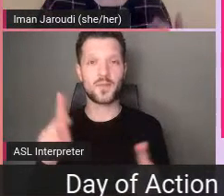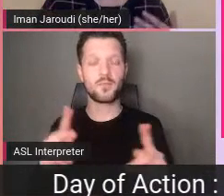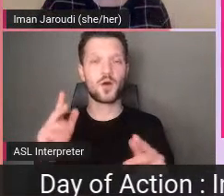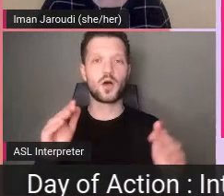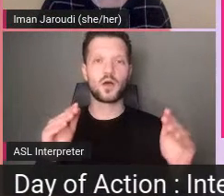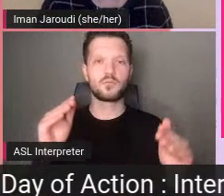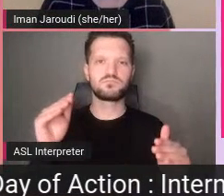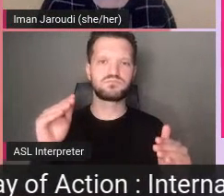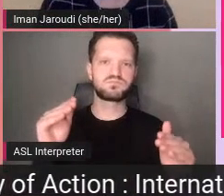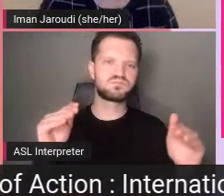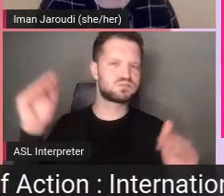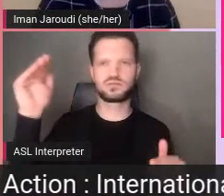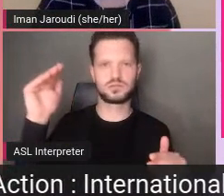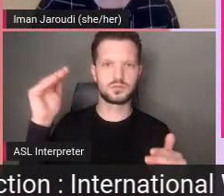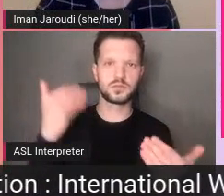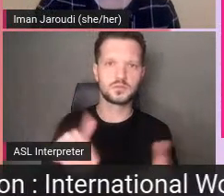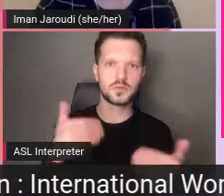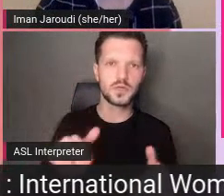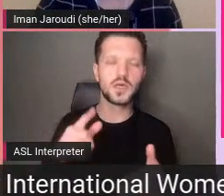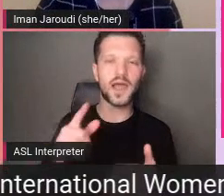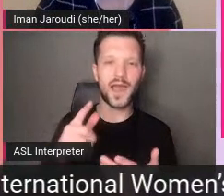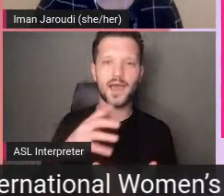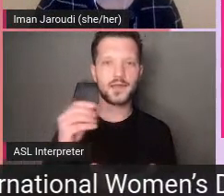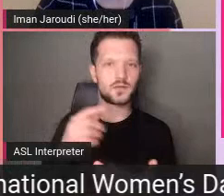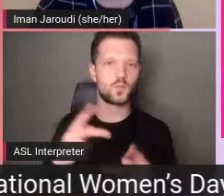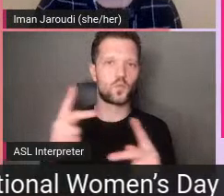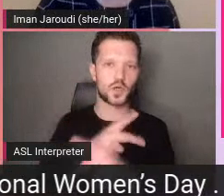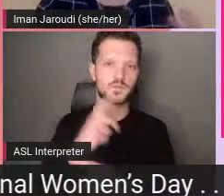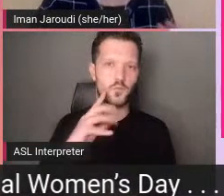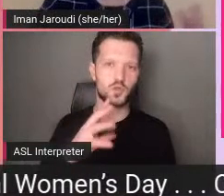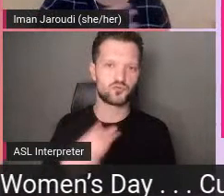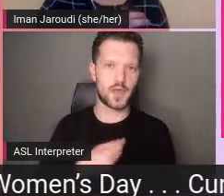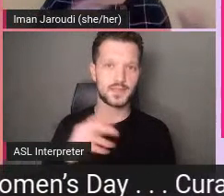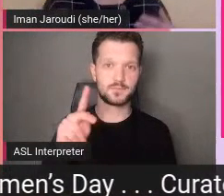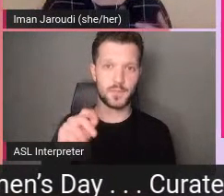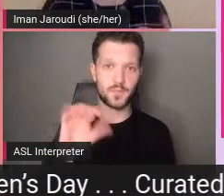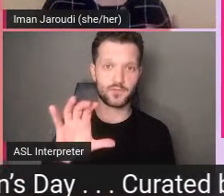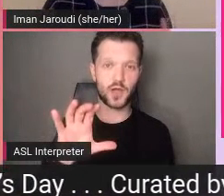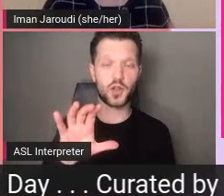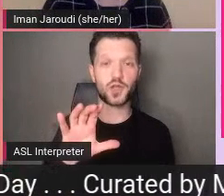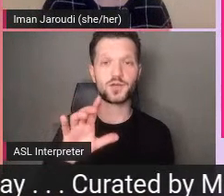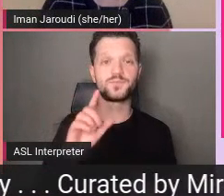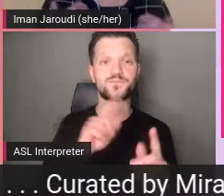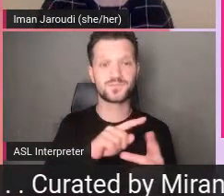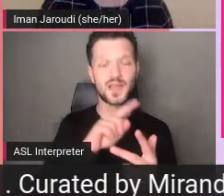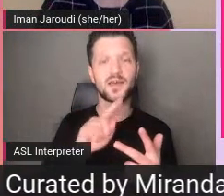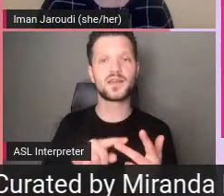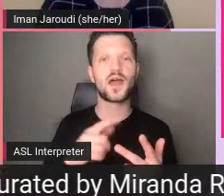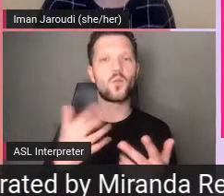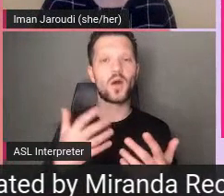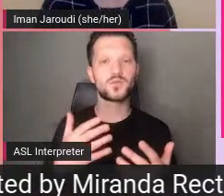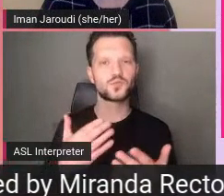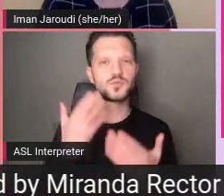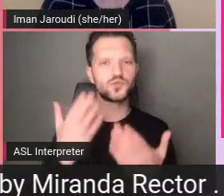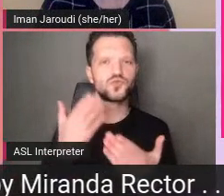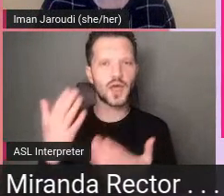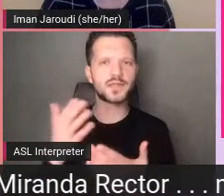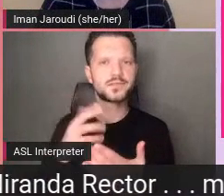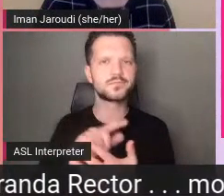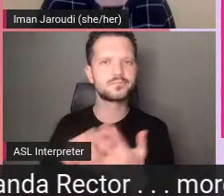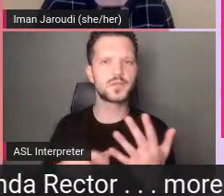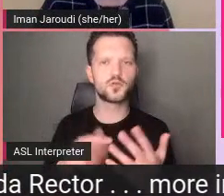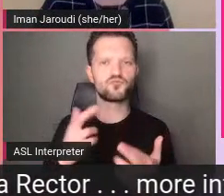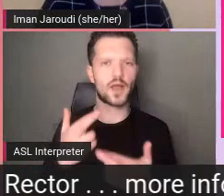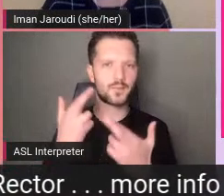to produce the challenges that are faced by trans people of color. In the brief, I move from there to suggest recommendations for addressing these